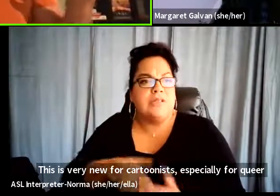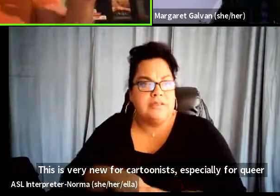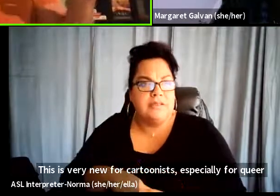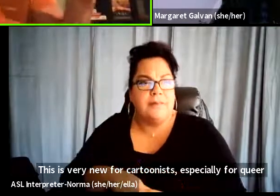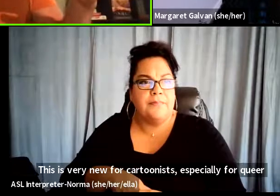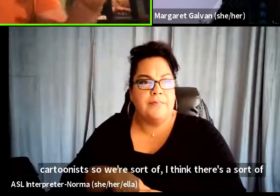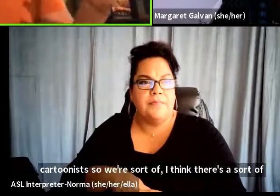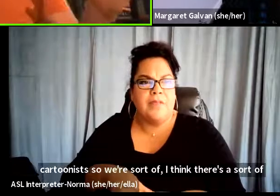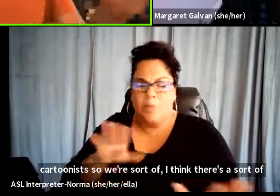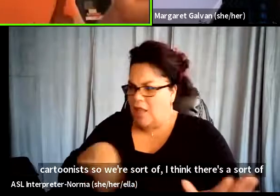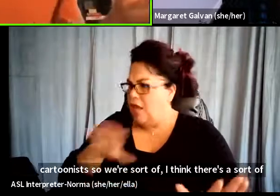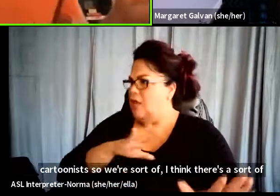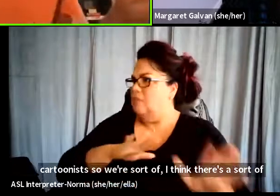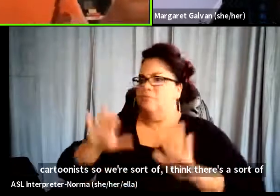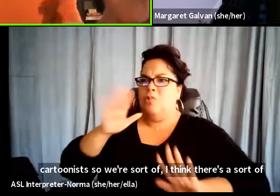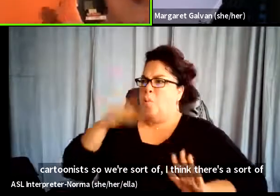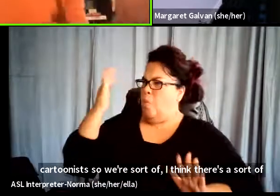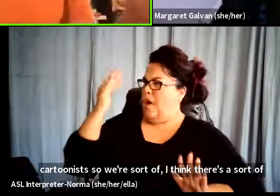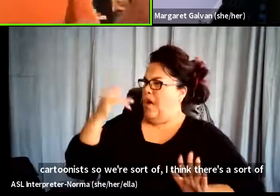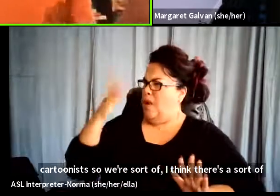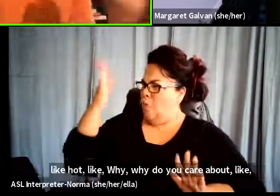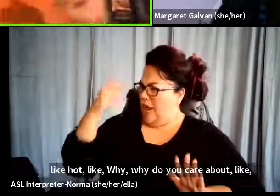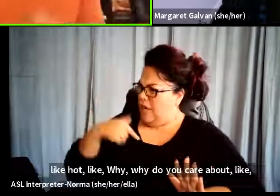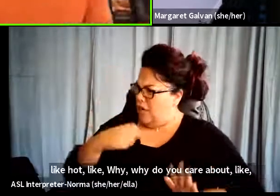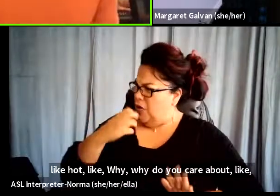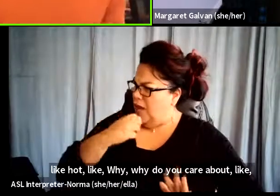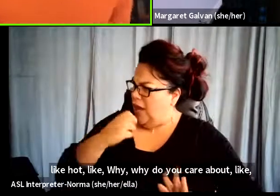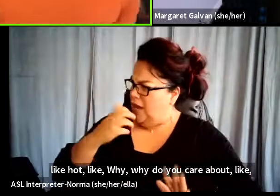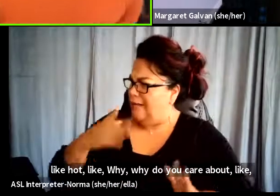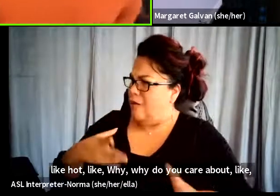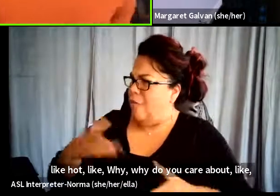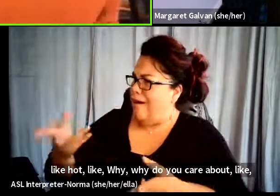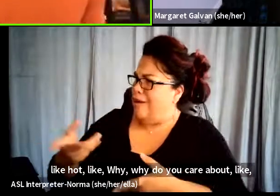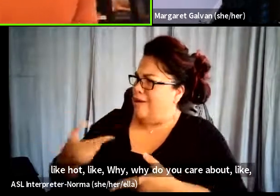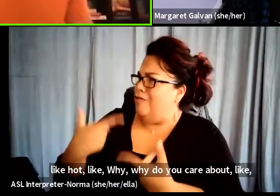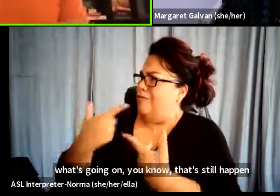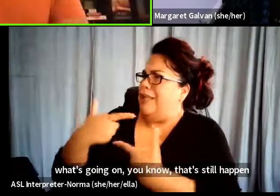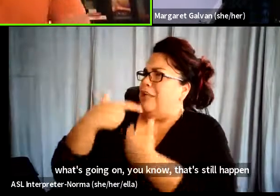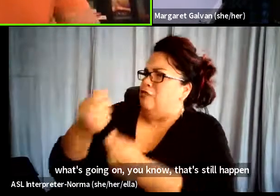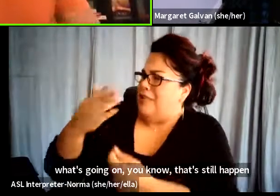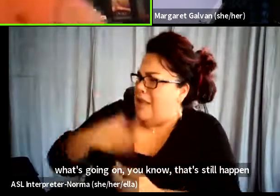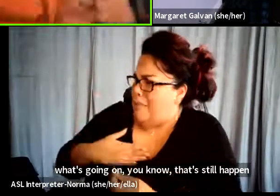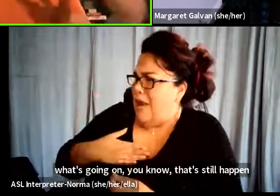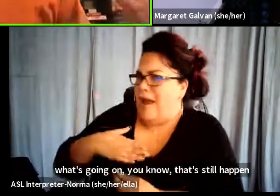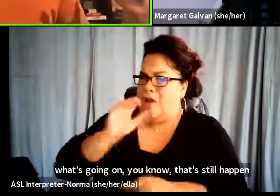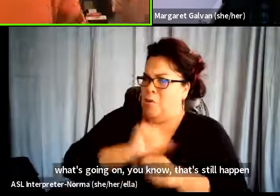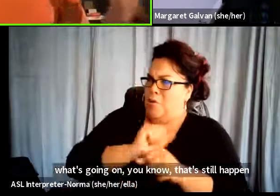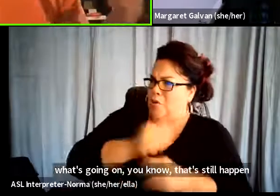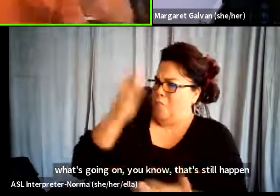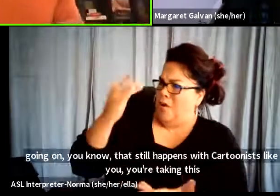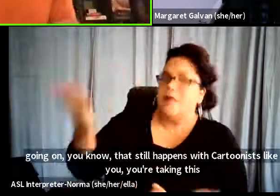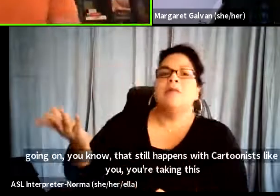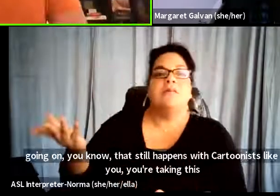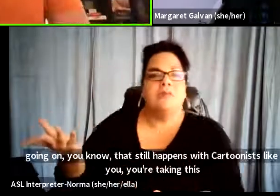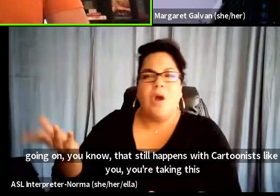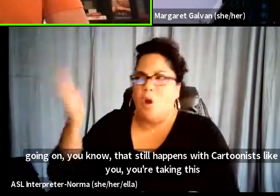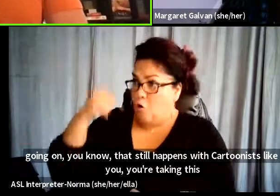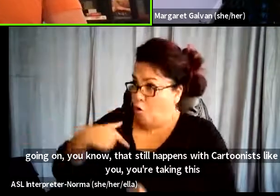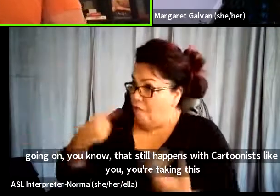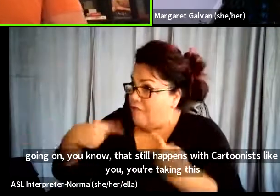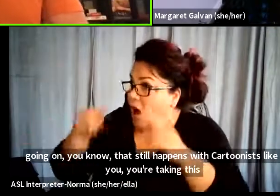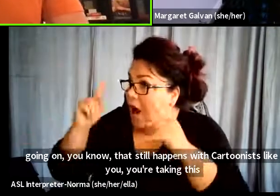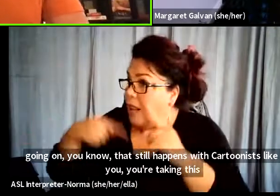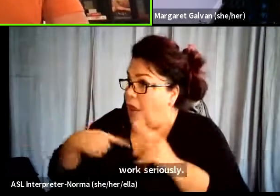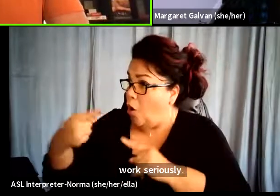Like why do you care? Like what's going on? You know, um, that still happens with cartoonists. Like you, you're taking this work seriously. Um,